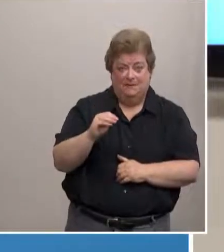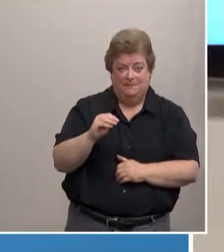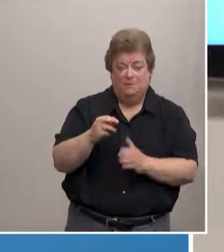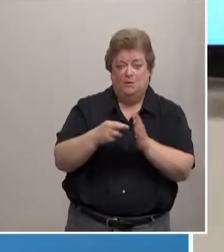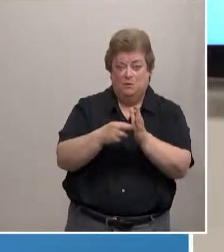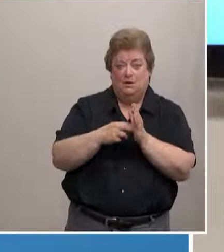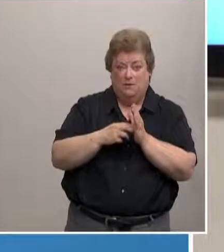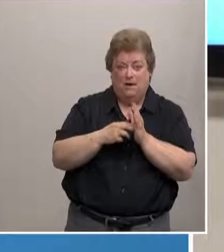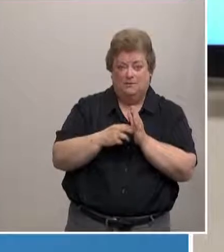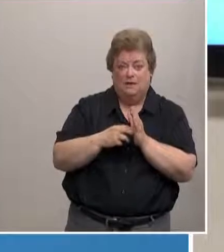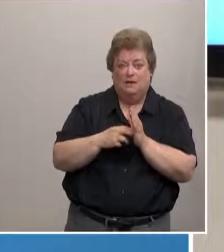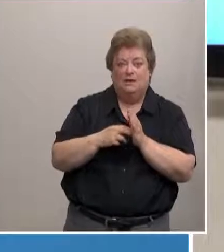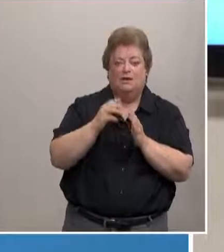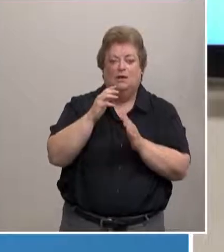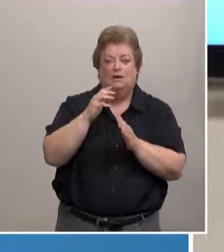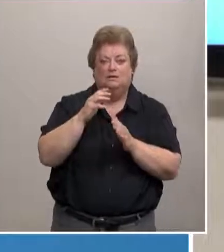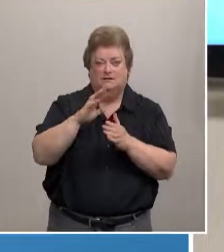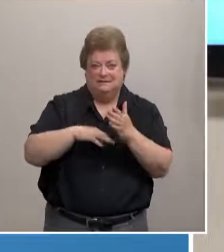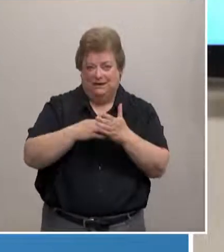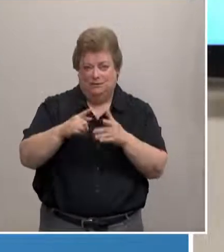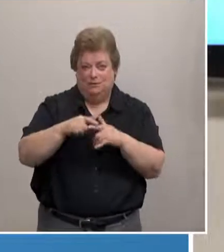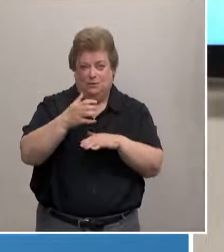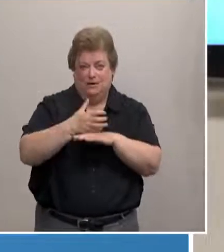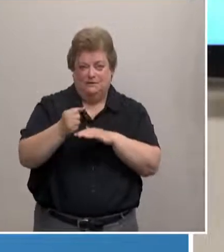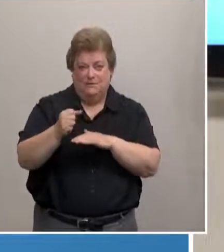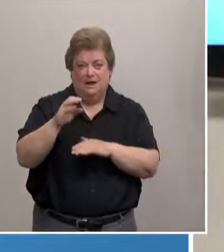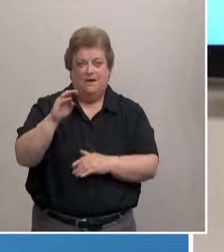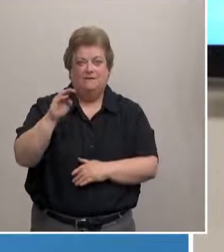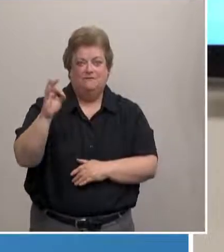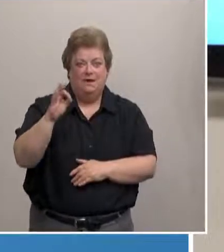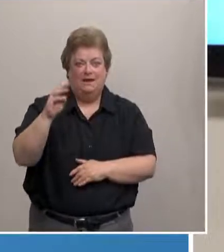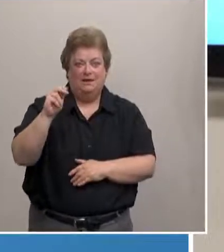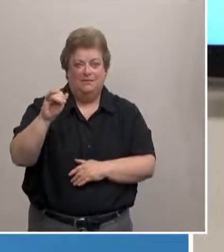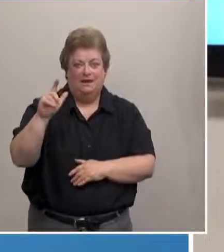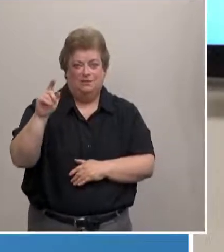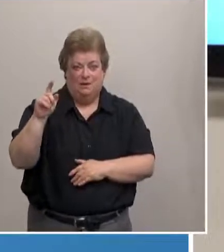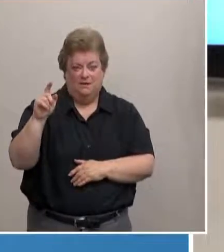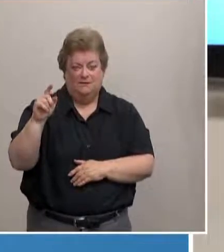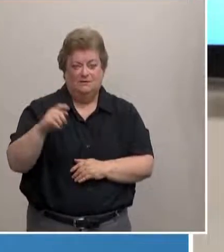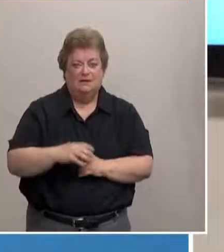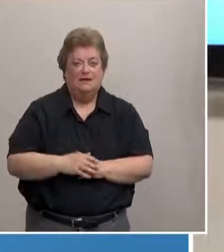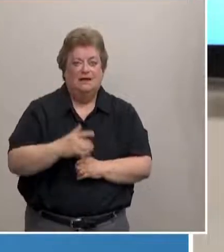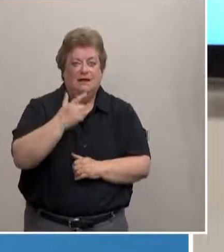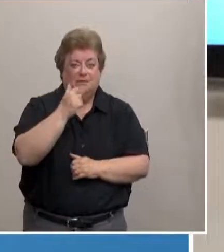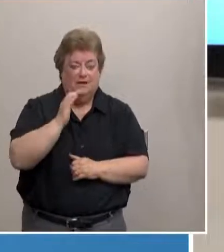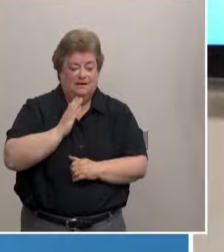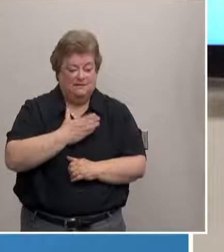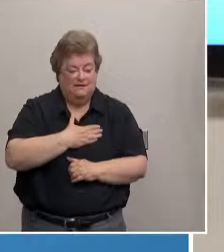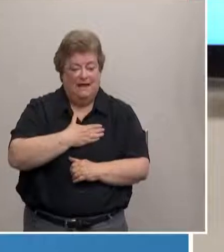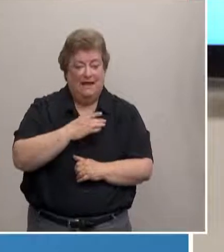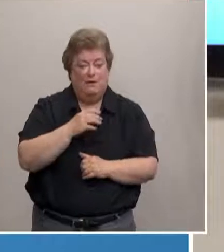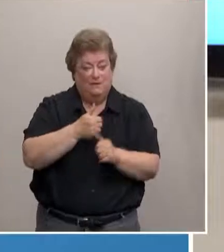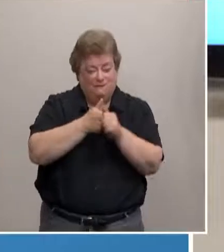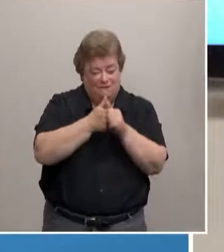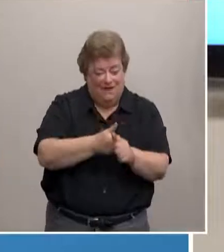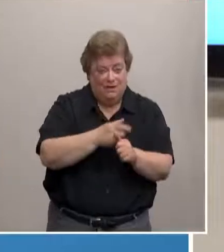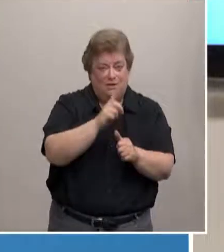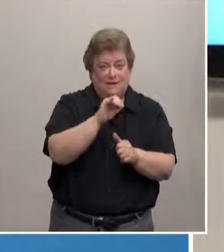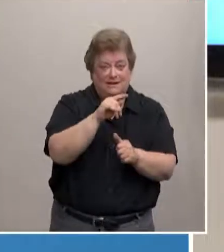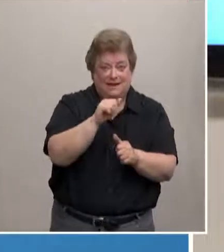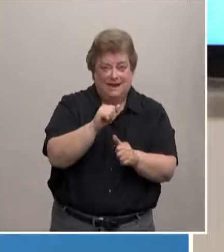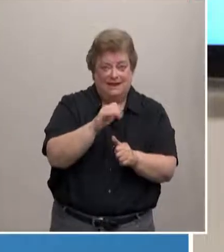is scheduled to expire on Friday, May 21st. And because of our data-driven approach and cooperation of